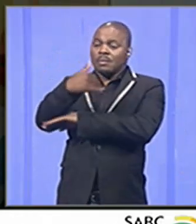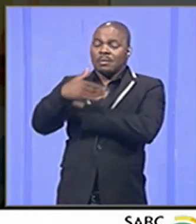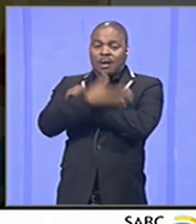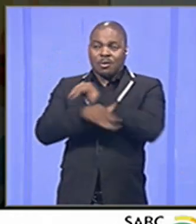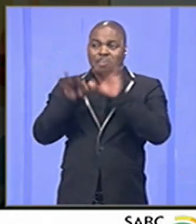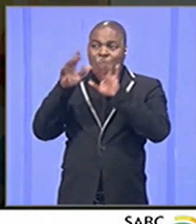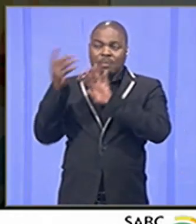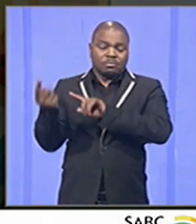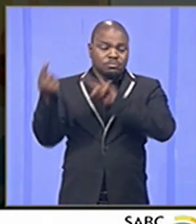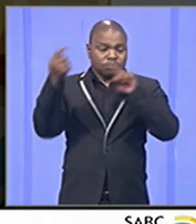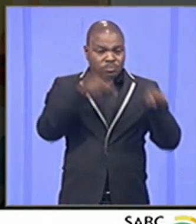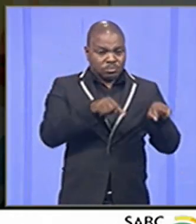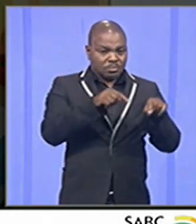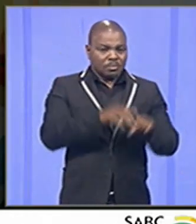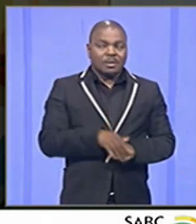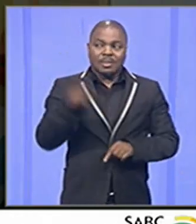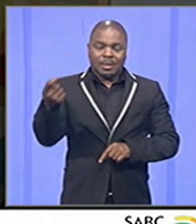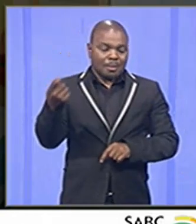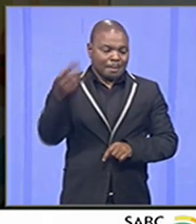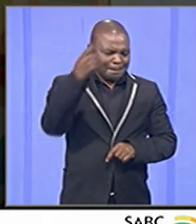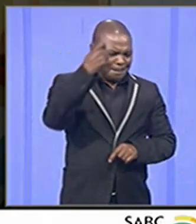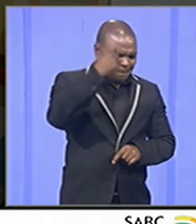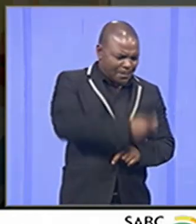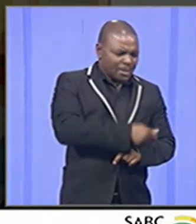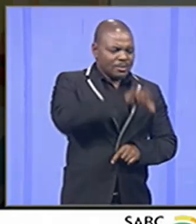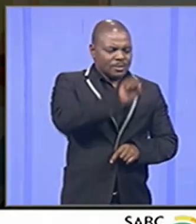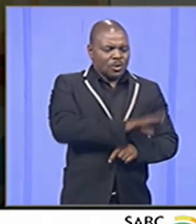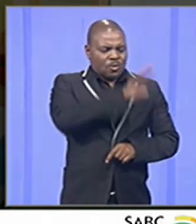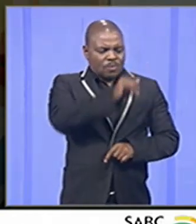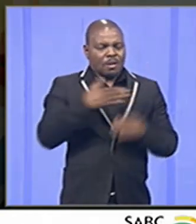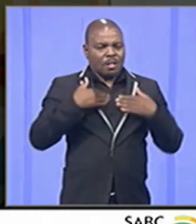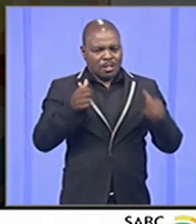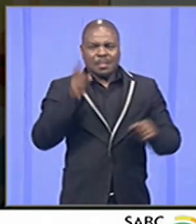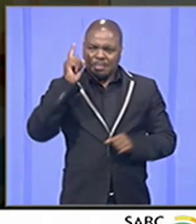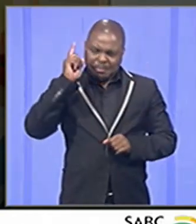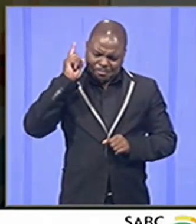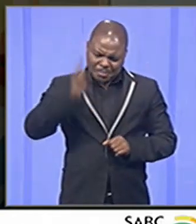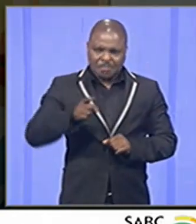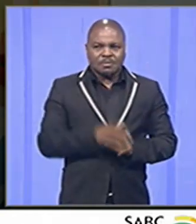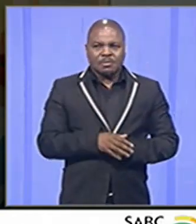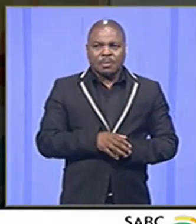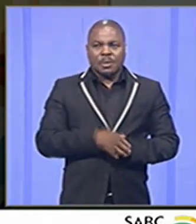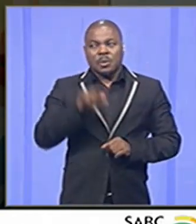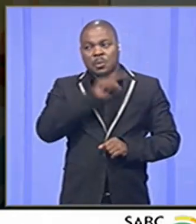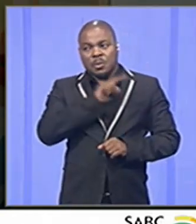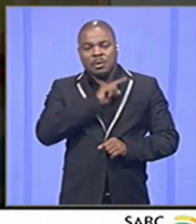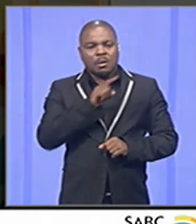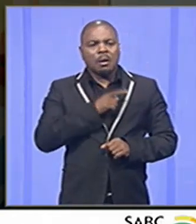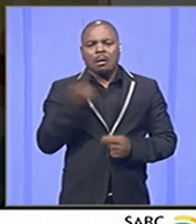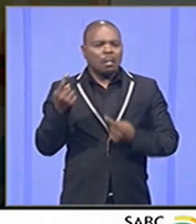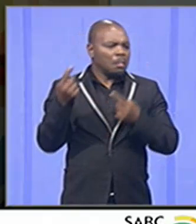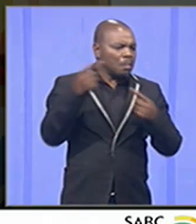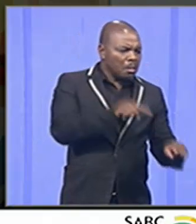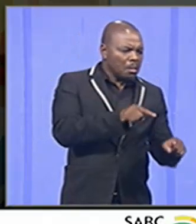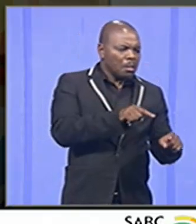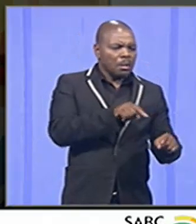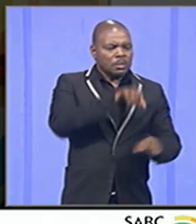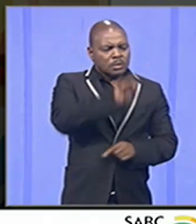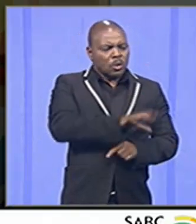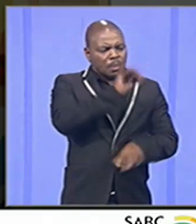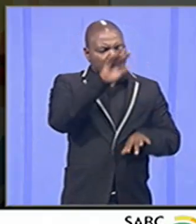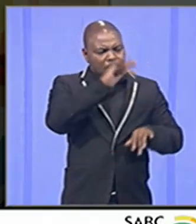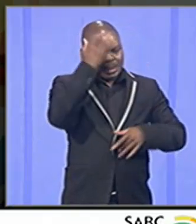ba swanetše go lefela ditirelo tša maphelo ka mo nageng ya rena ya Afrika Borwa gobane ba šitiša balwetši ba ka mo